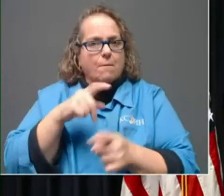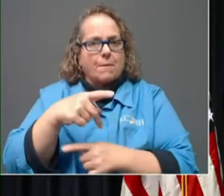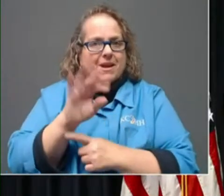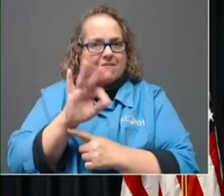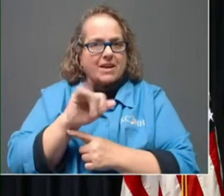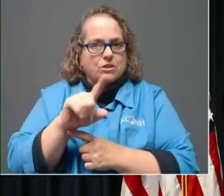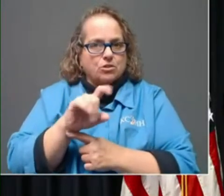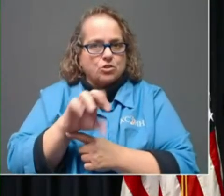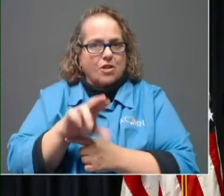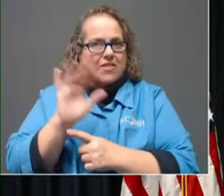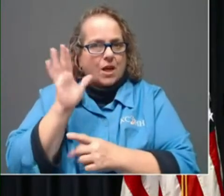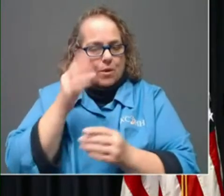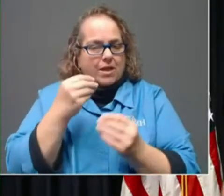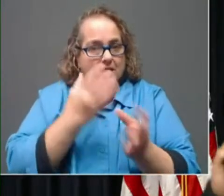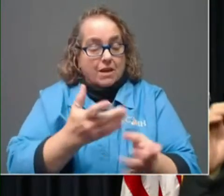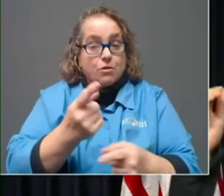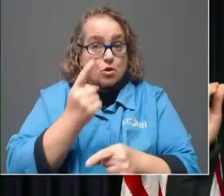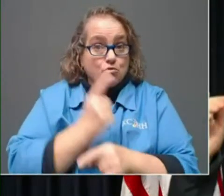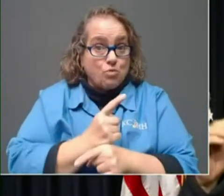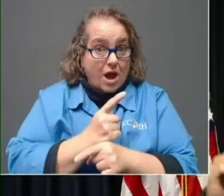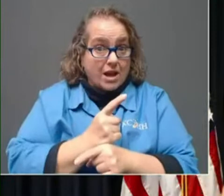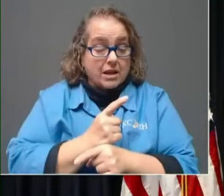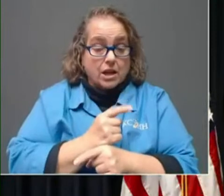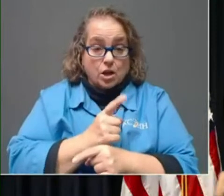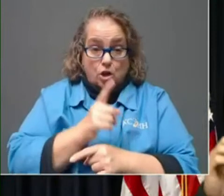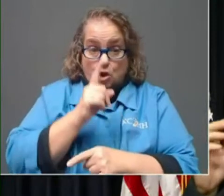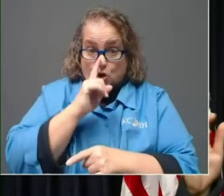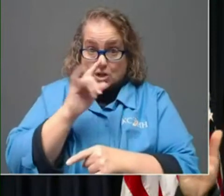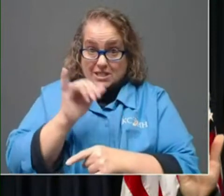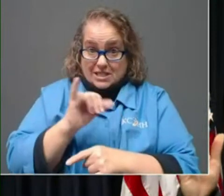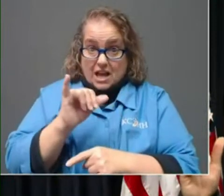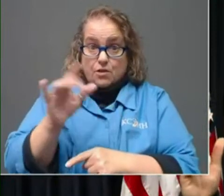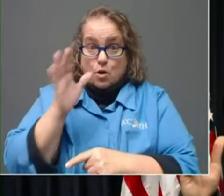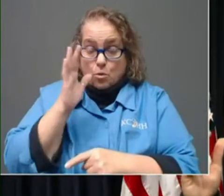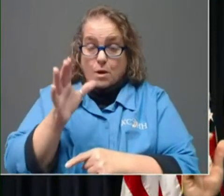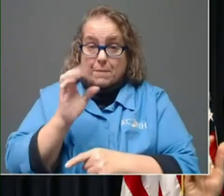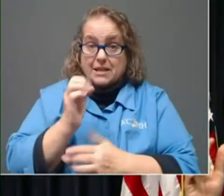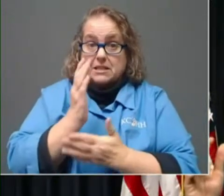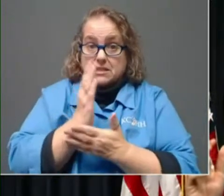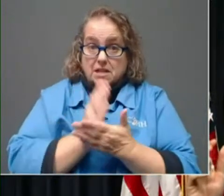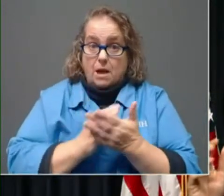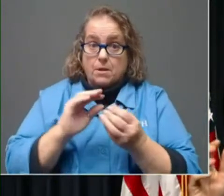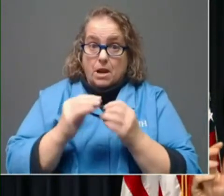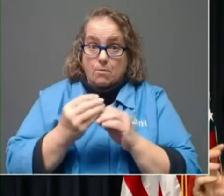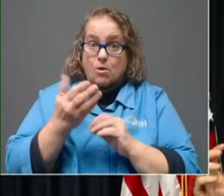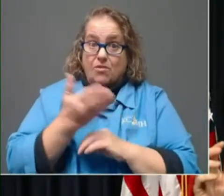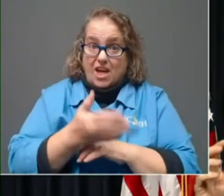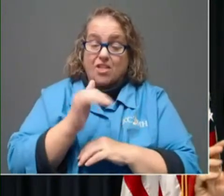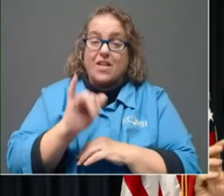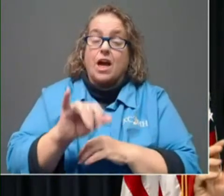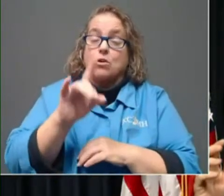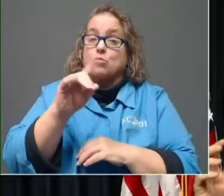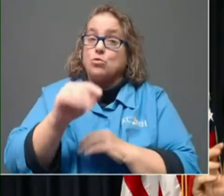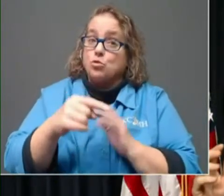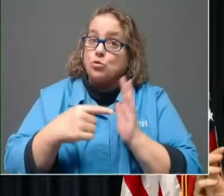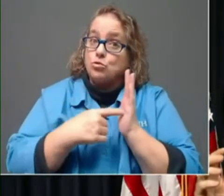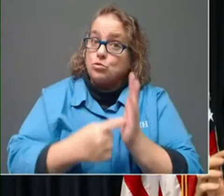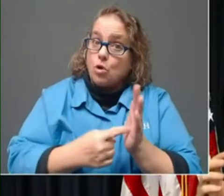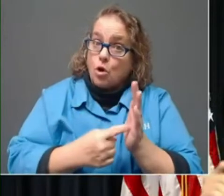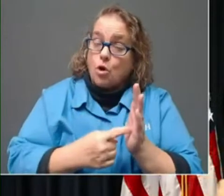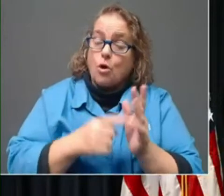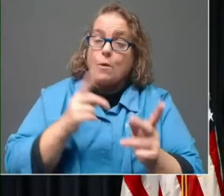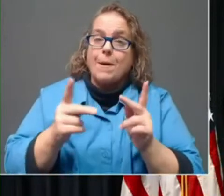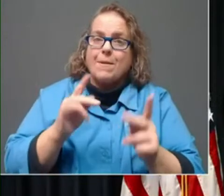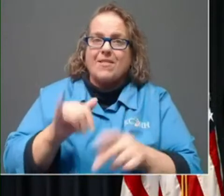You're right, though, that it looks like there are going to be a certain number that are there that do represent individuals we at least